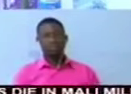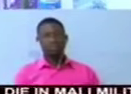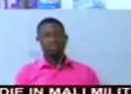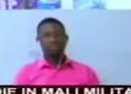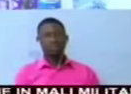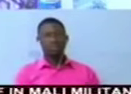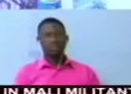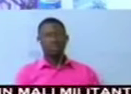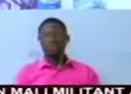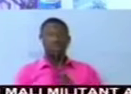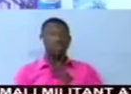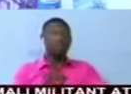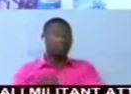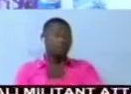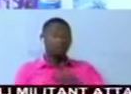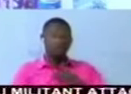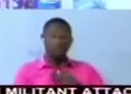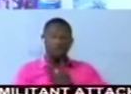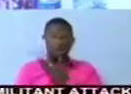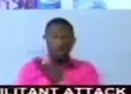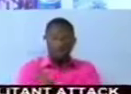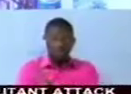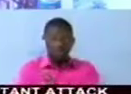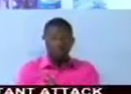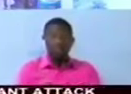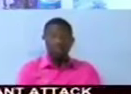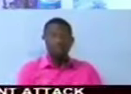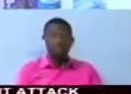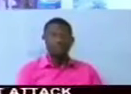That place when we are out of